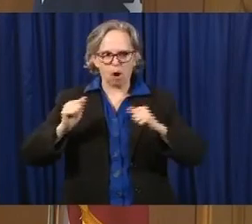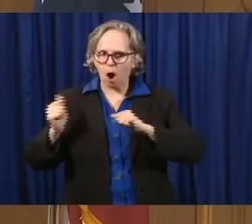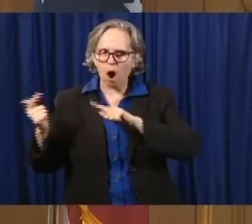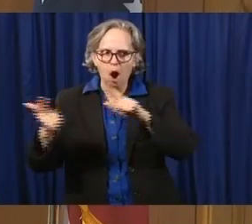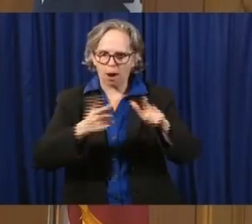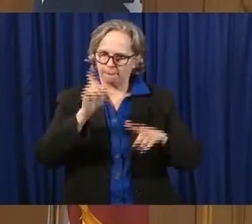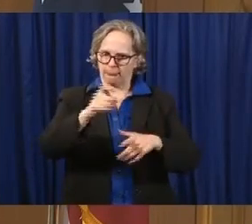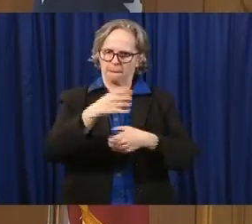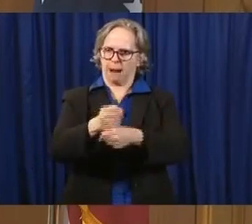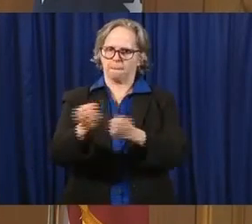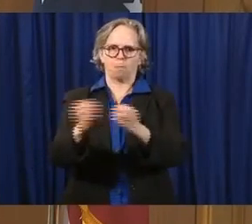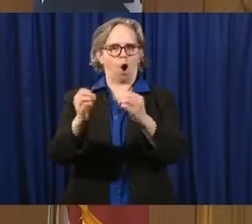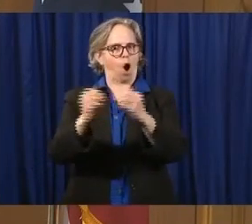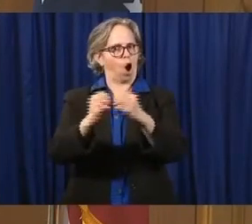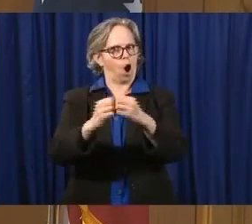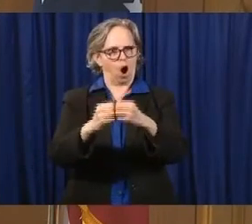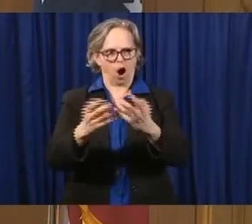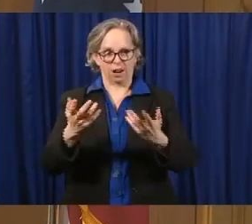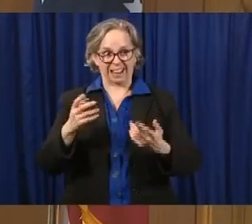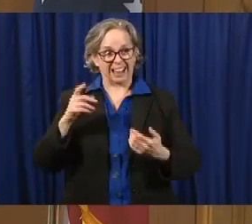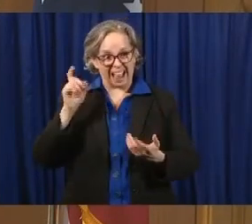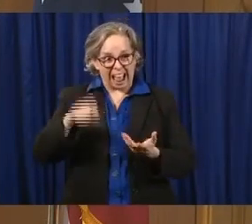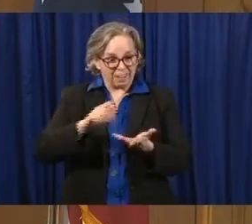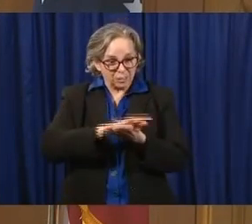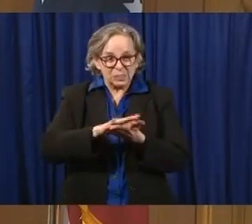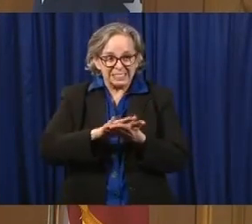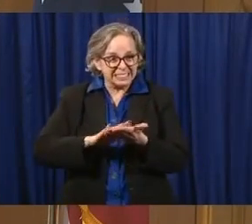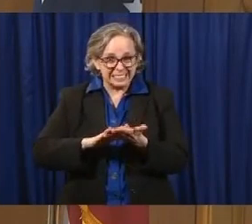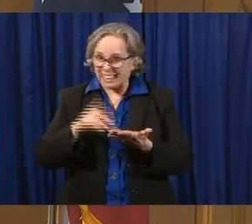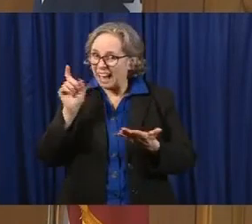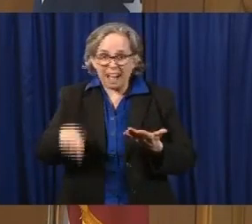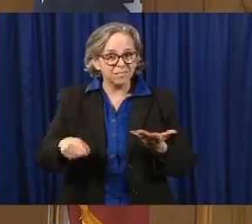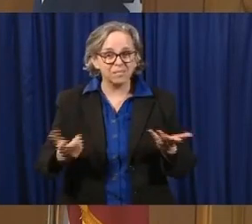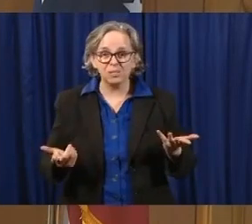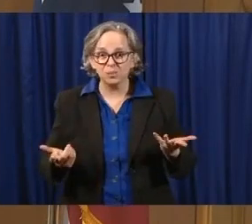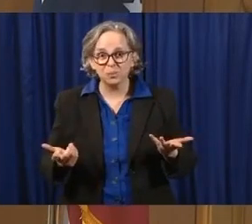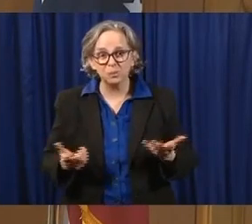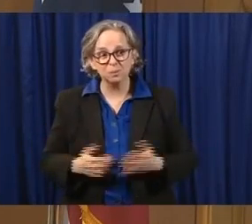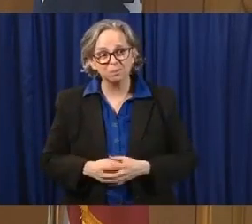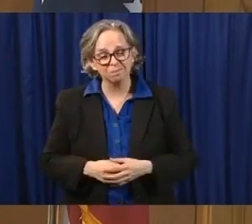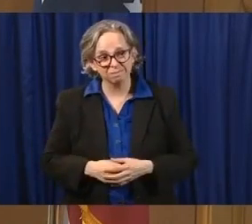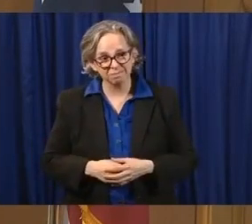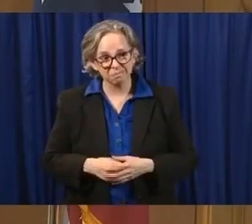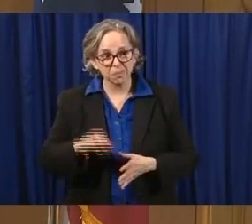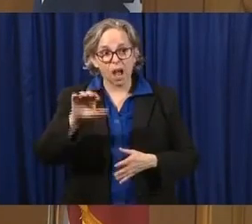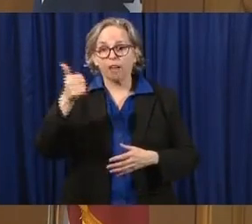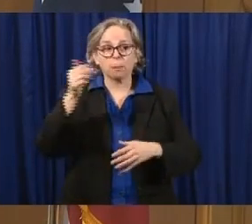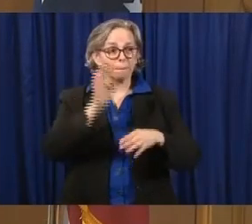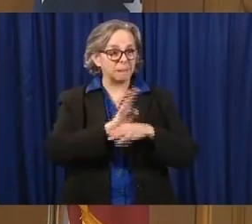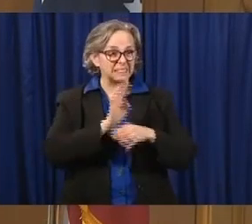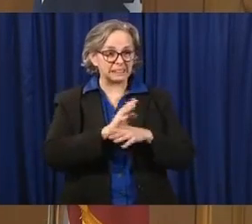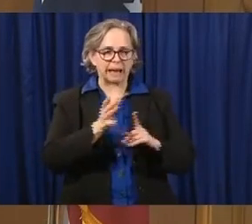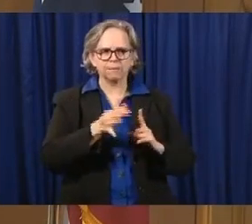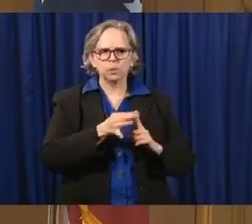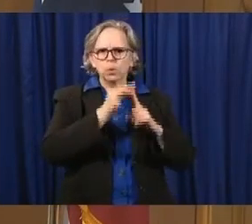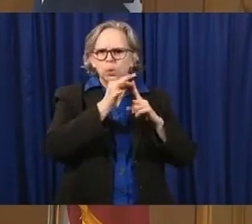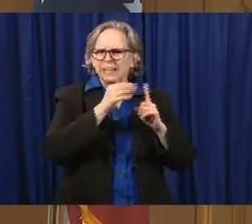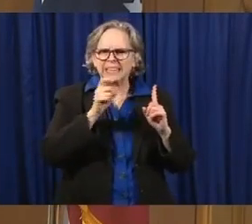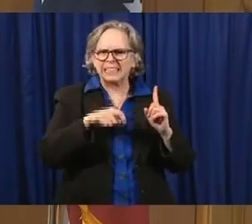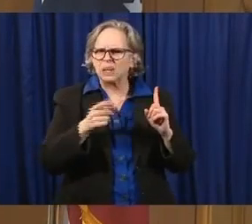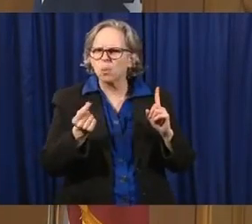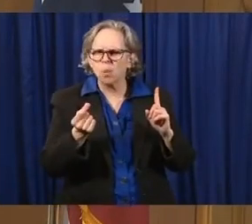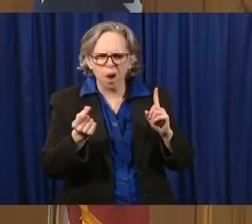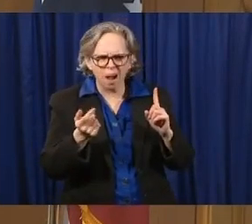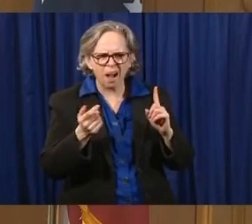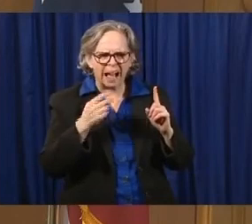and the hand sanitizer. Some of the other things are unique to that particular business. Now, overall, in regard to